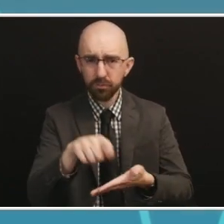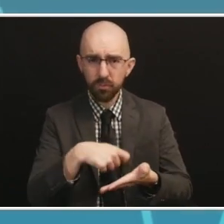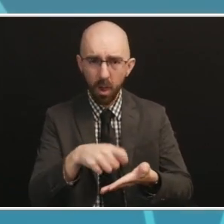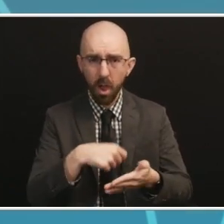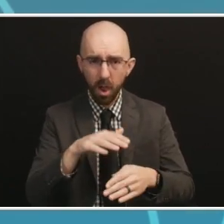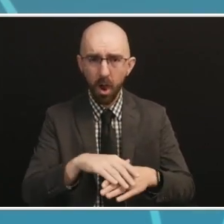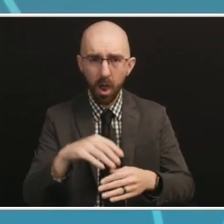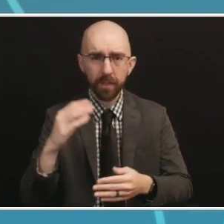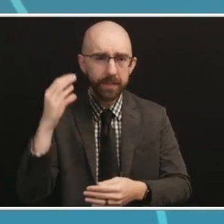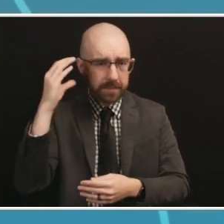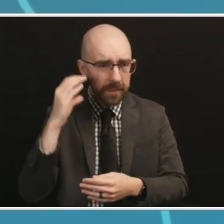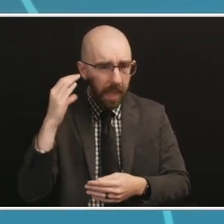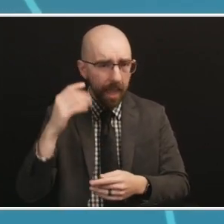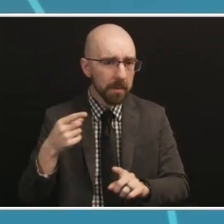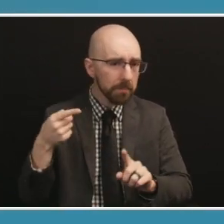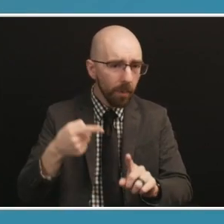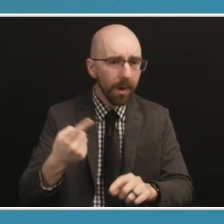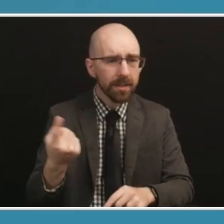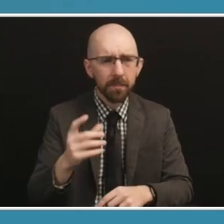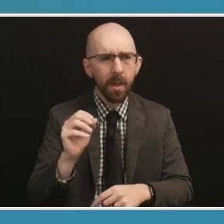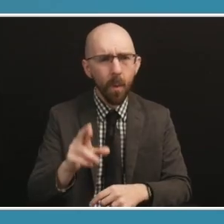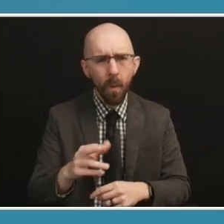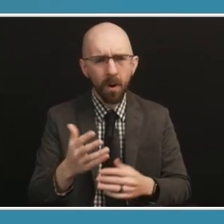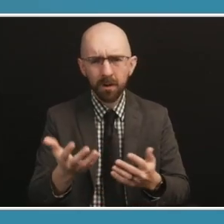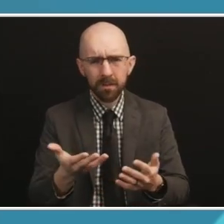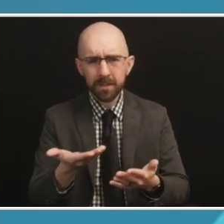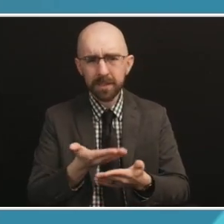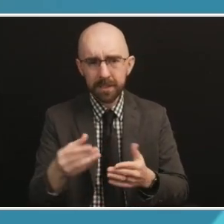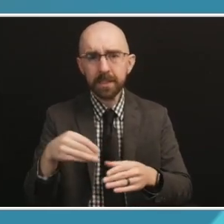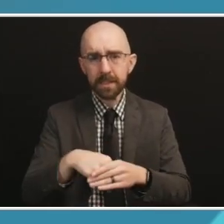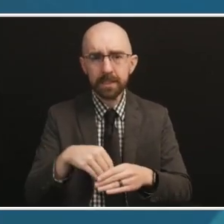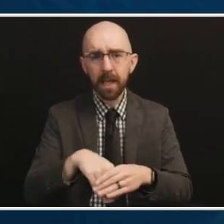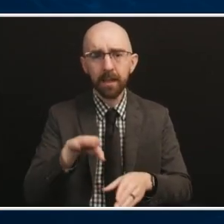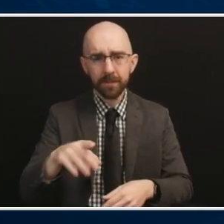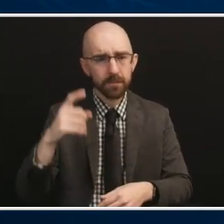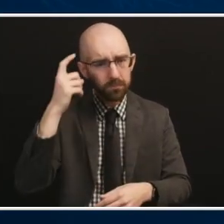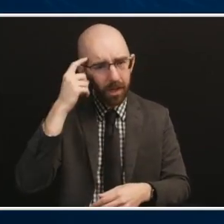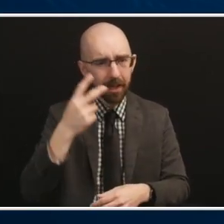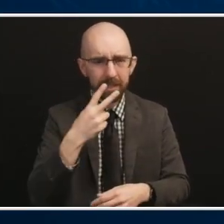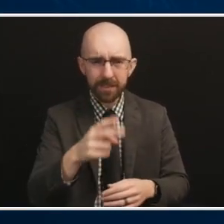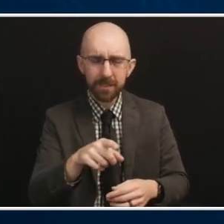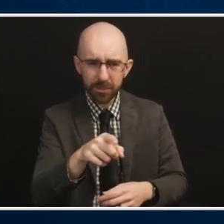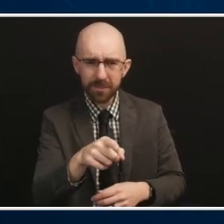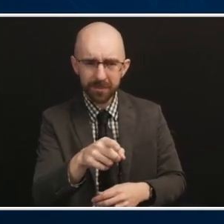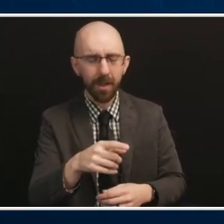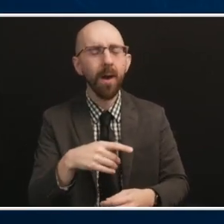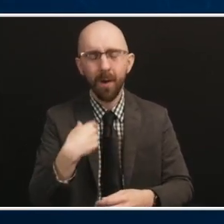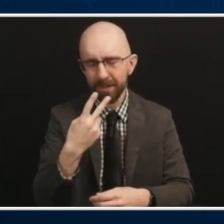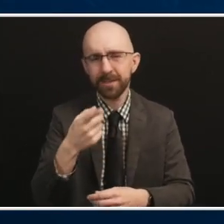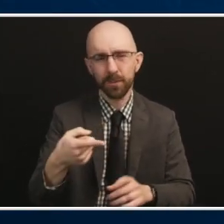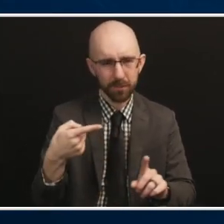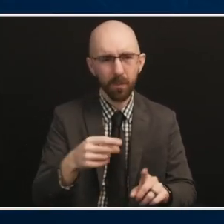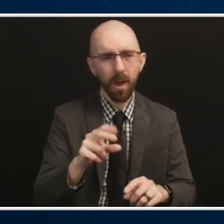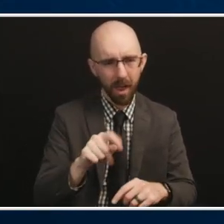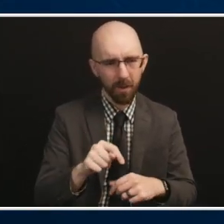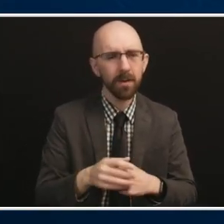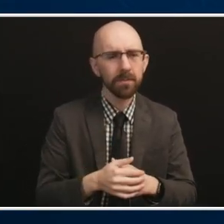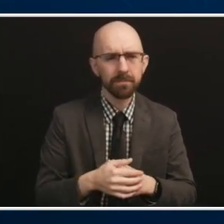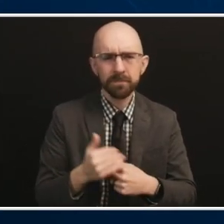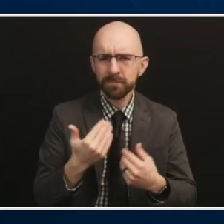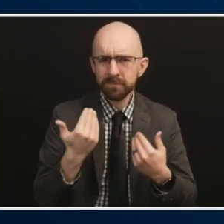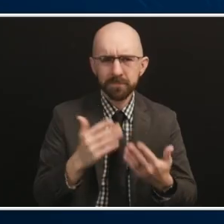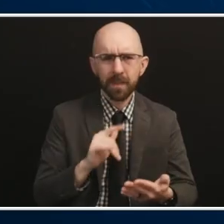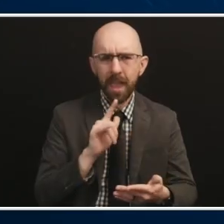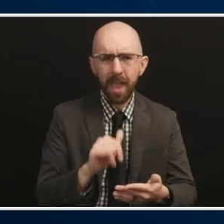point to something, or are those things in his, if you're looking at the screen on the left side? I see what you're pointing out. What are those? I don't know actually.